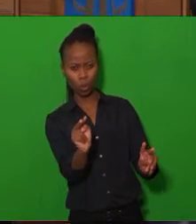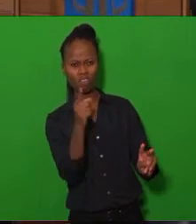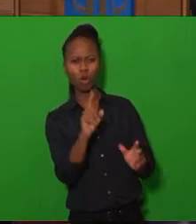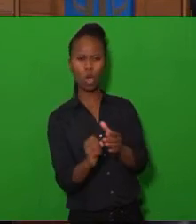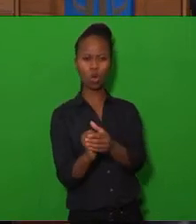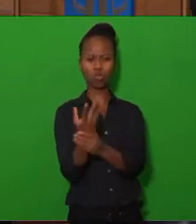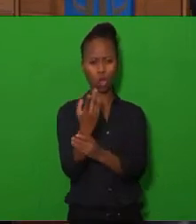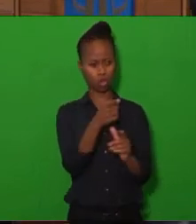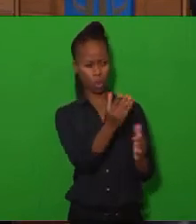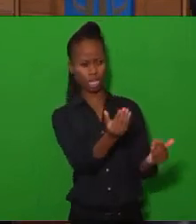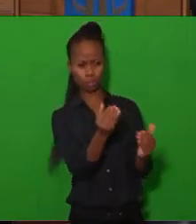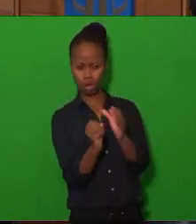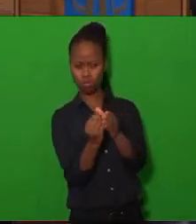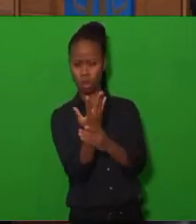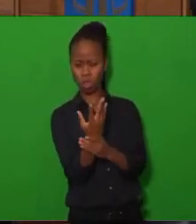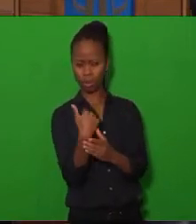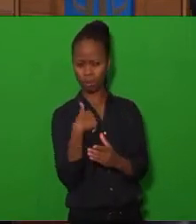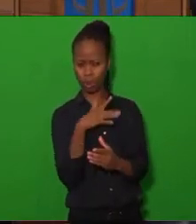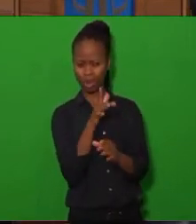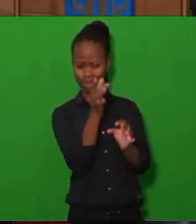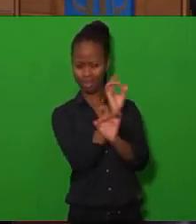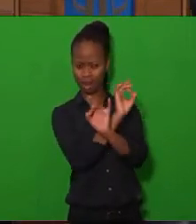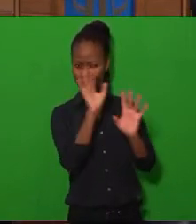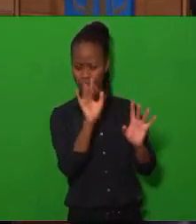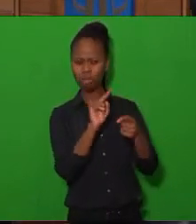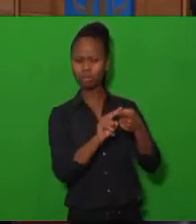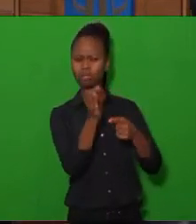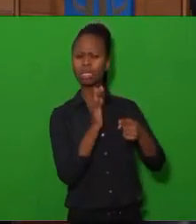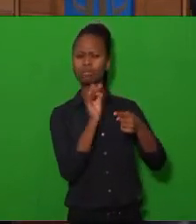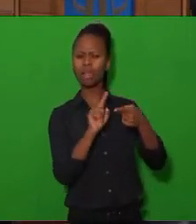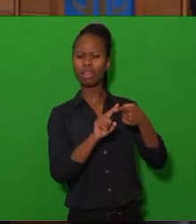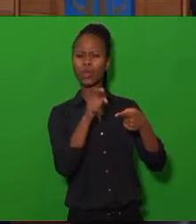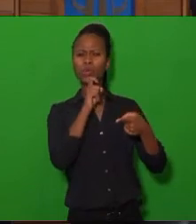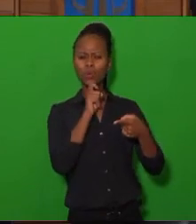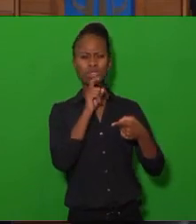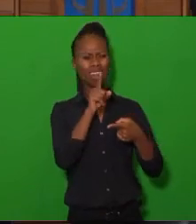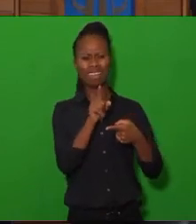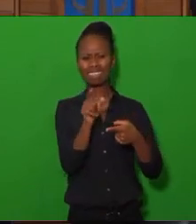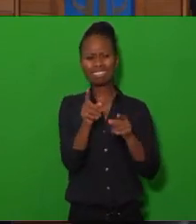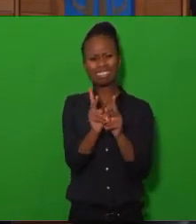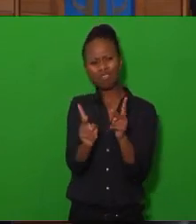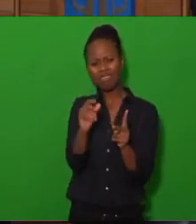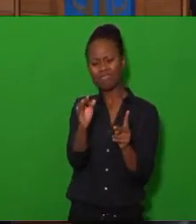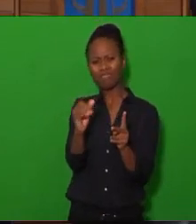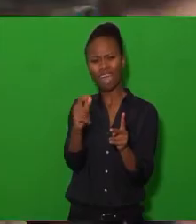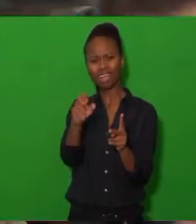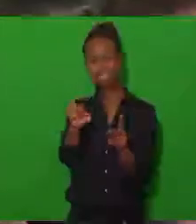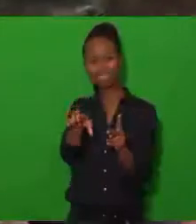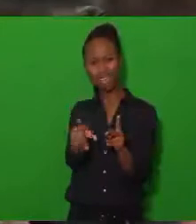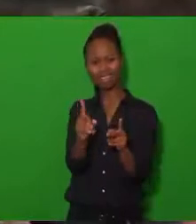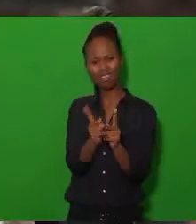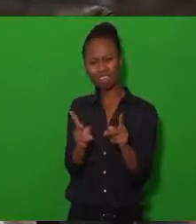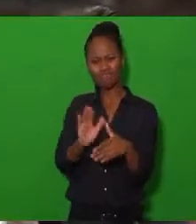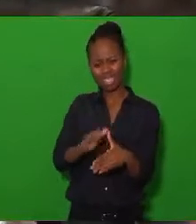which you expected to be positive. What factors were you looking at, and wasn't the load shedding we had in December a big